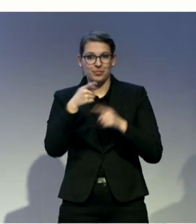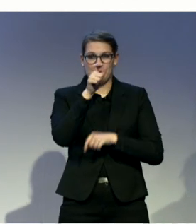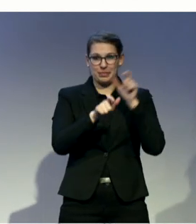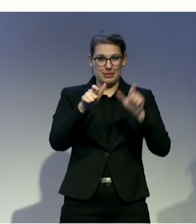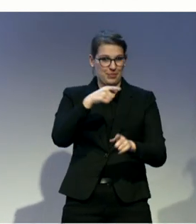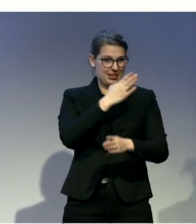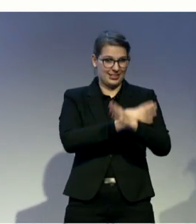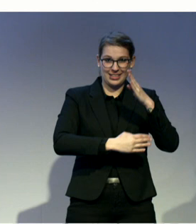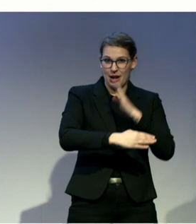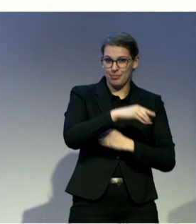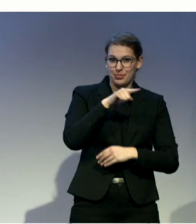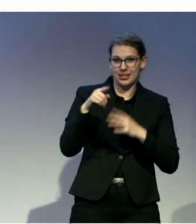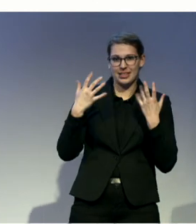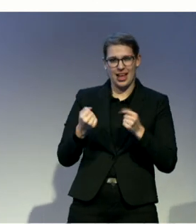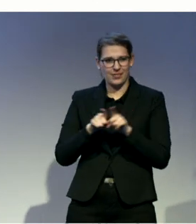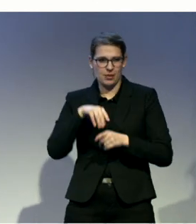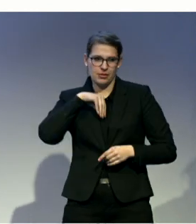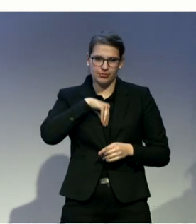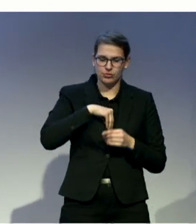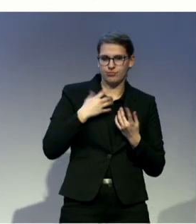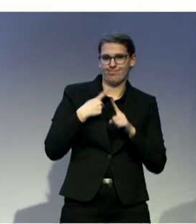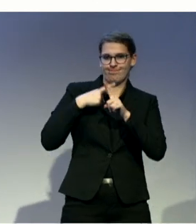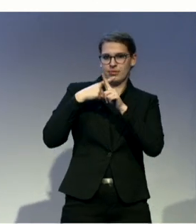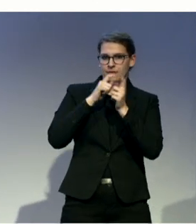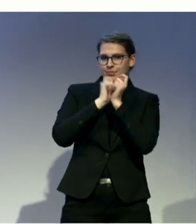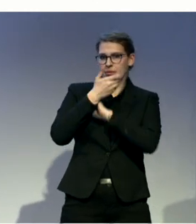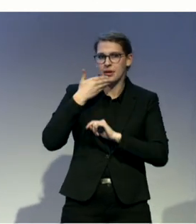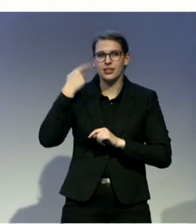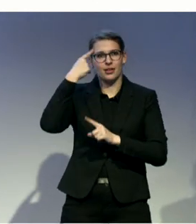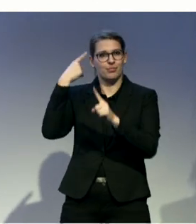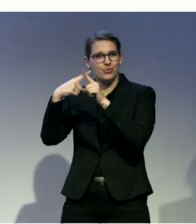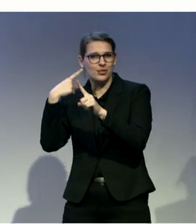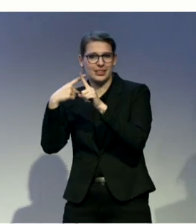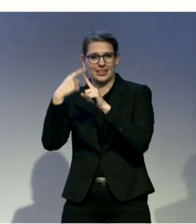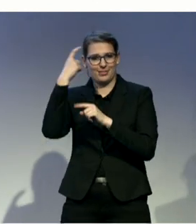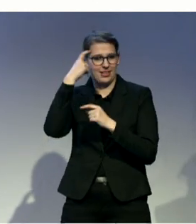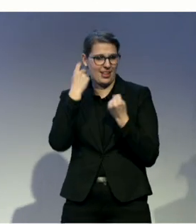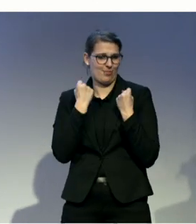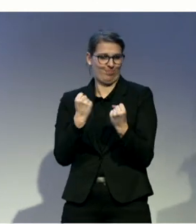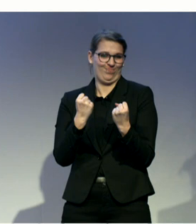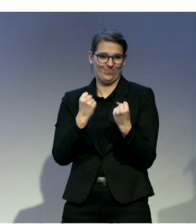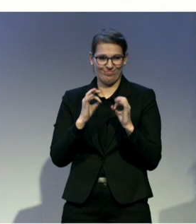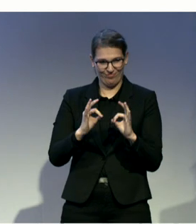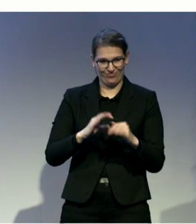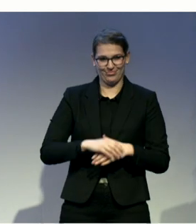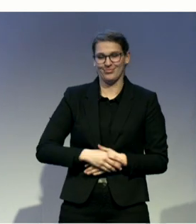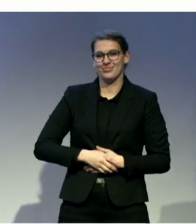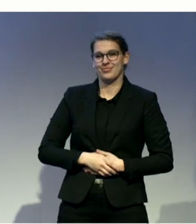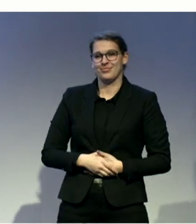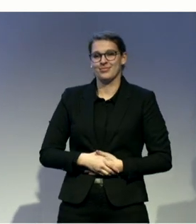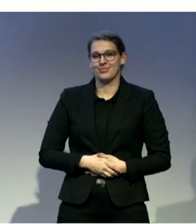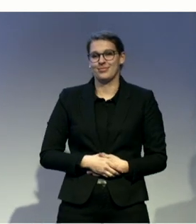self-motivation. Hazırda mənzillər əlilliyi olan şəxslərə müxtəlif digər əhali qrupunun